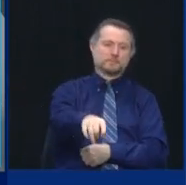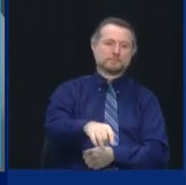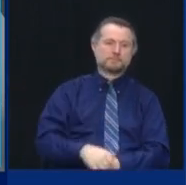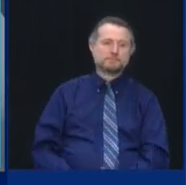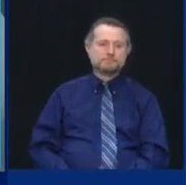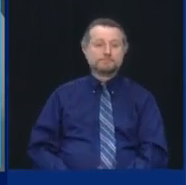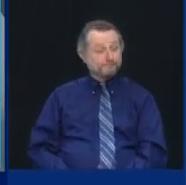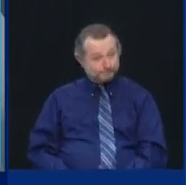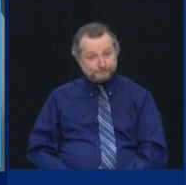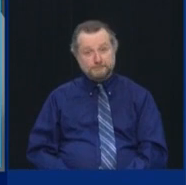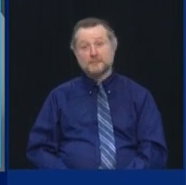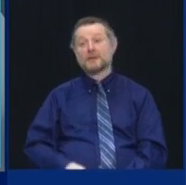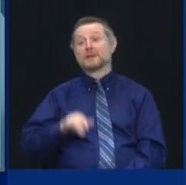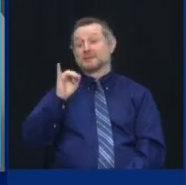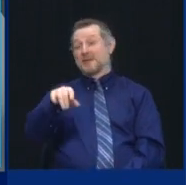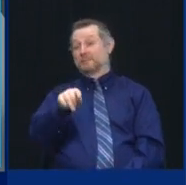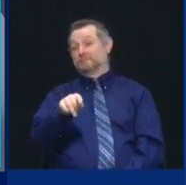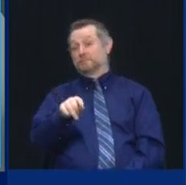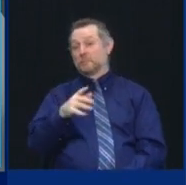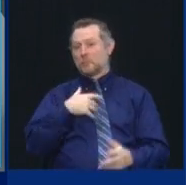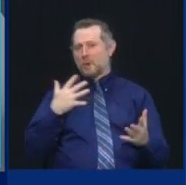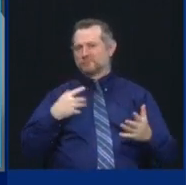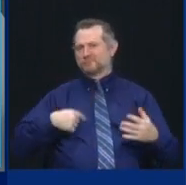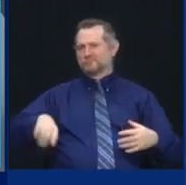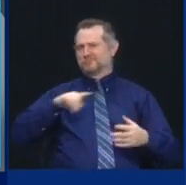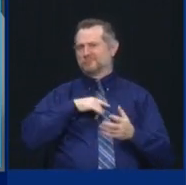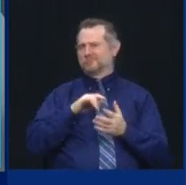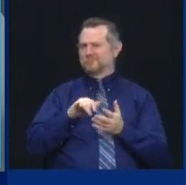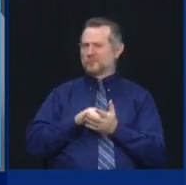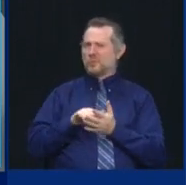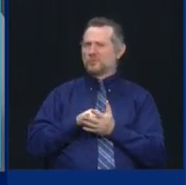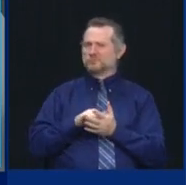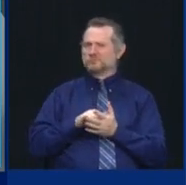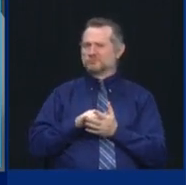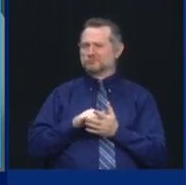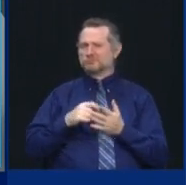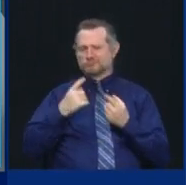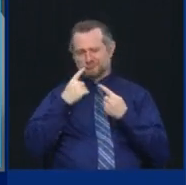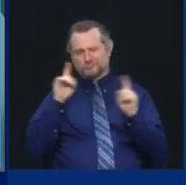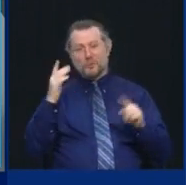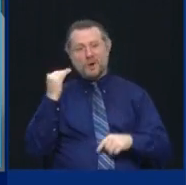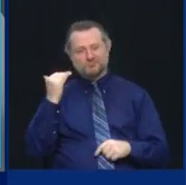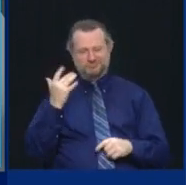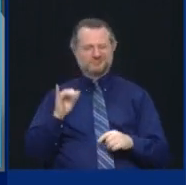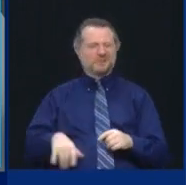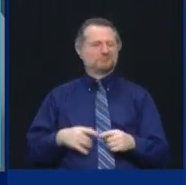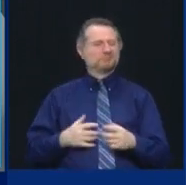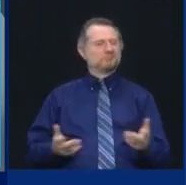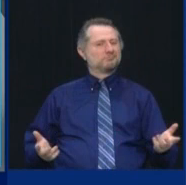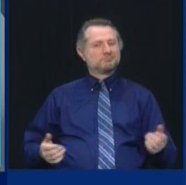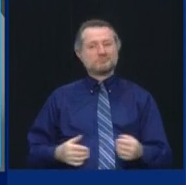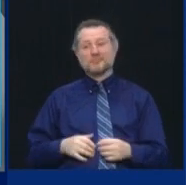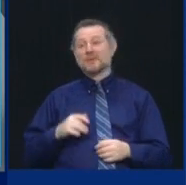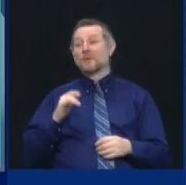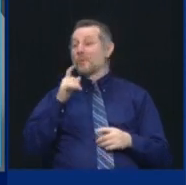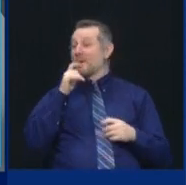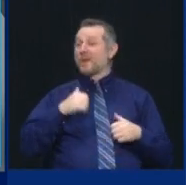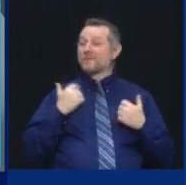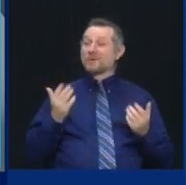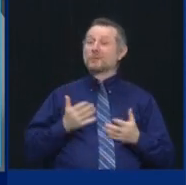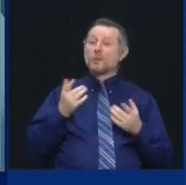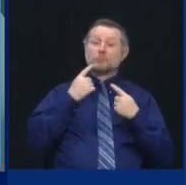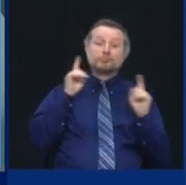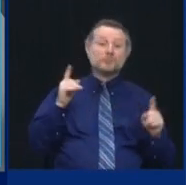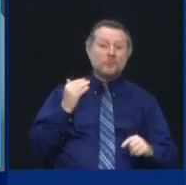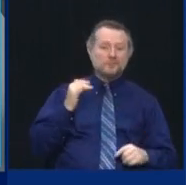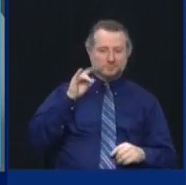is? That is the definition of what makes New York, New York, and what makes New Yorkers, New Yorkers, and